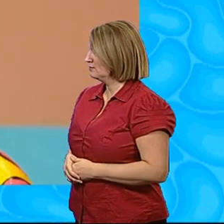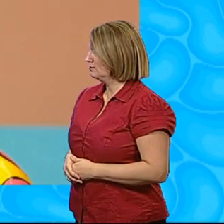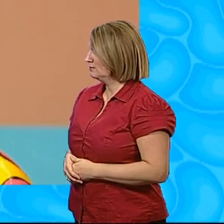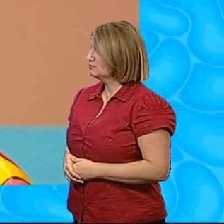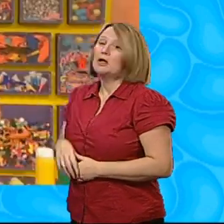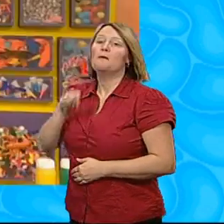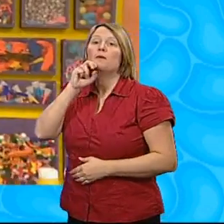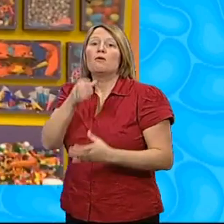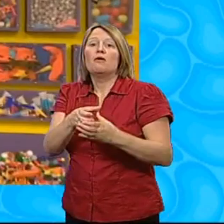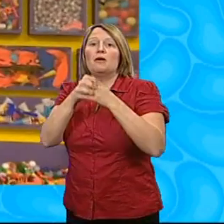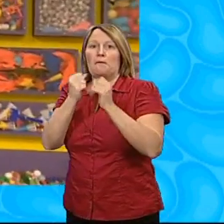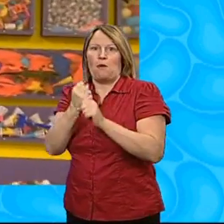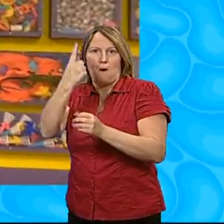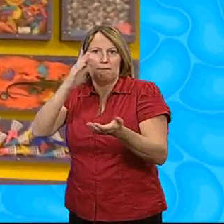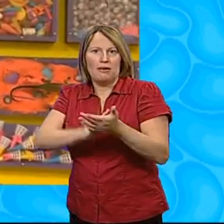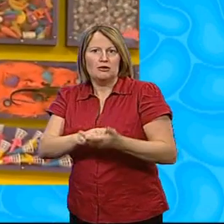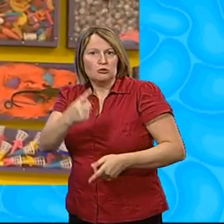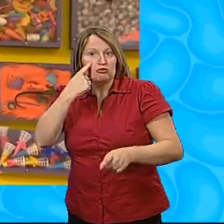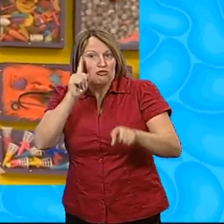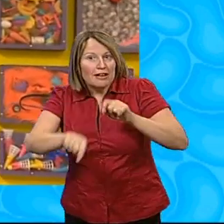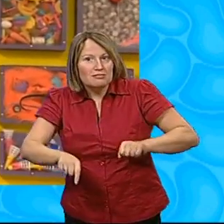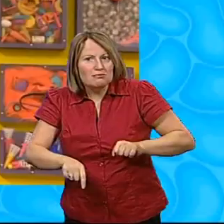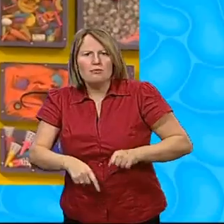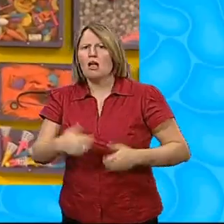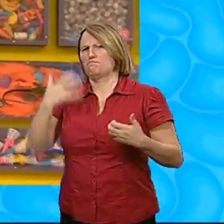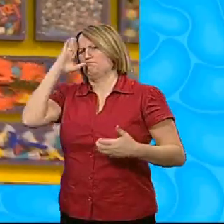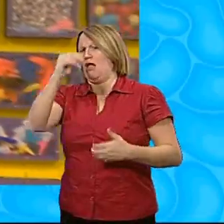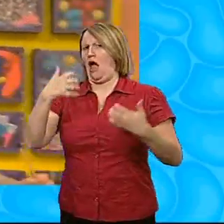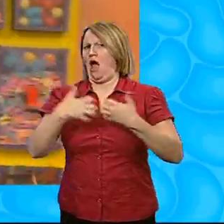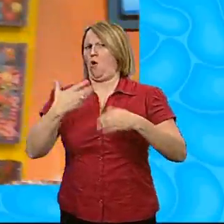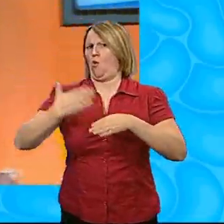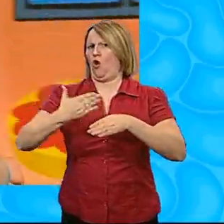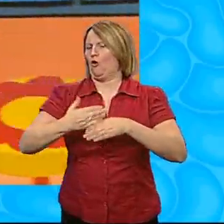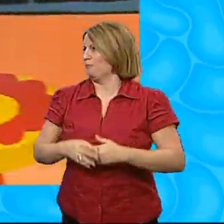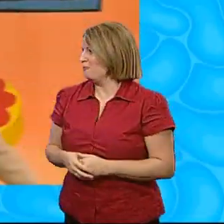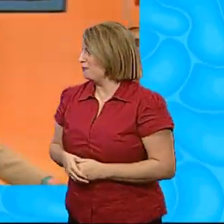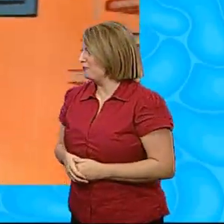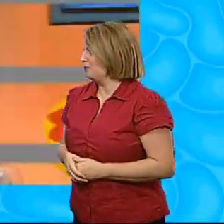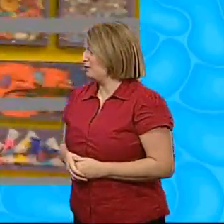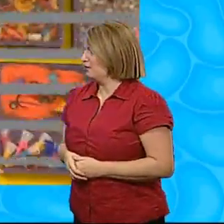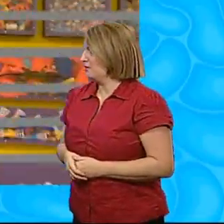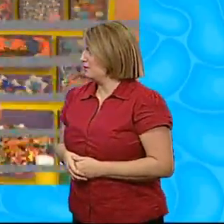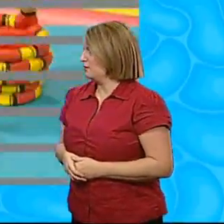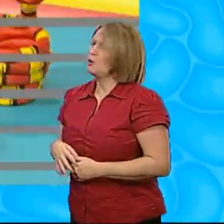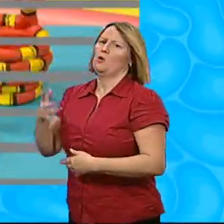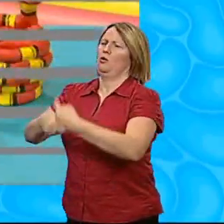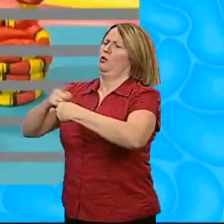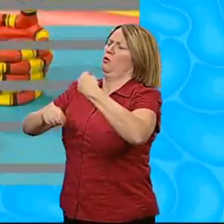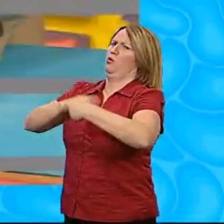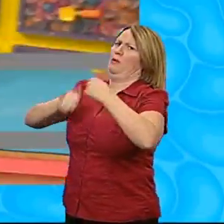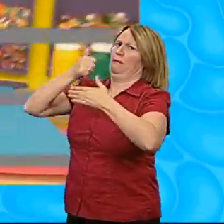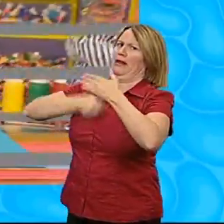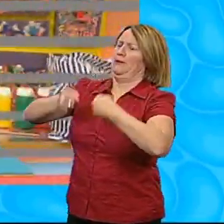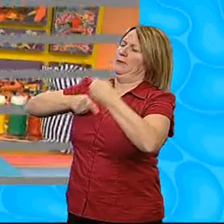A snake pot made in a minute. Why don't you try it? And here's a reminder of how to do it. Let's go back